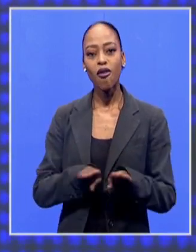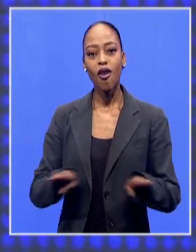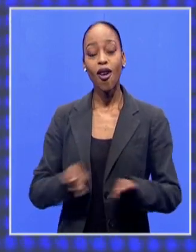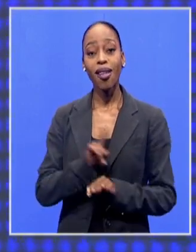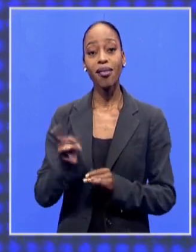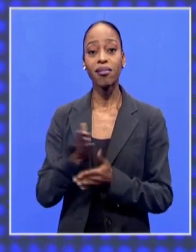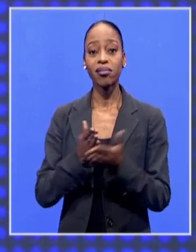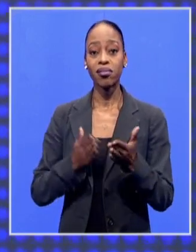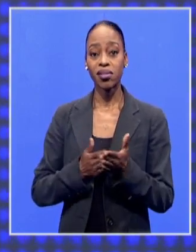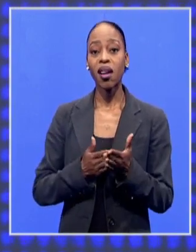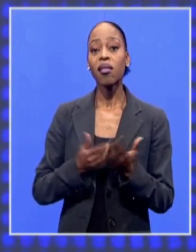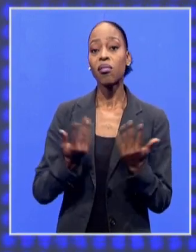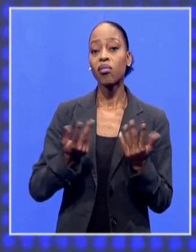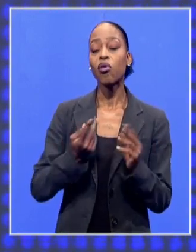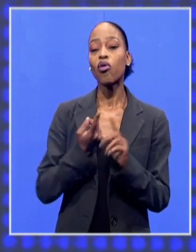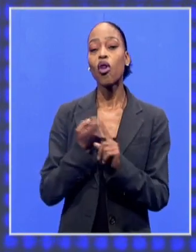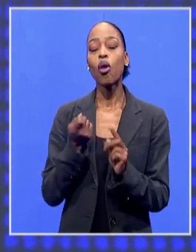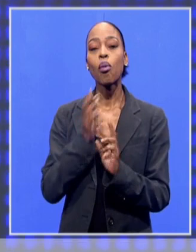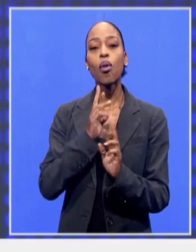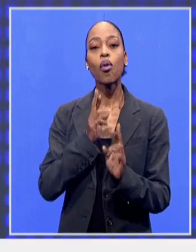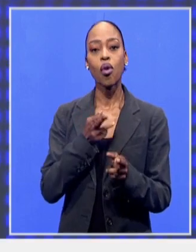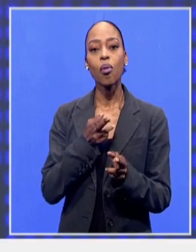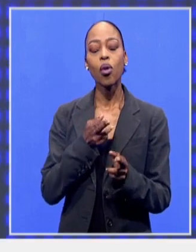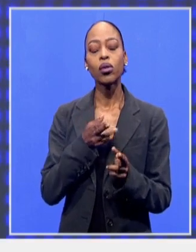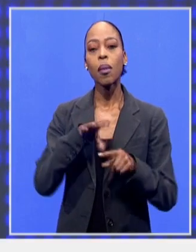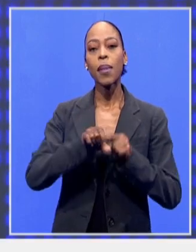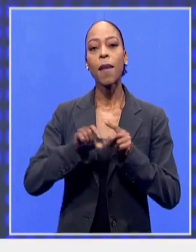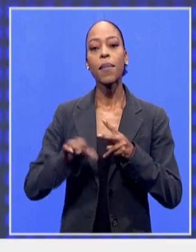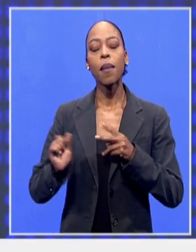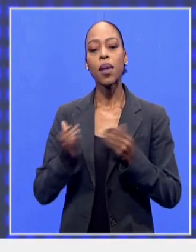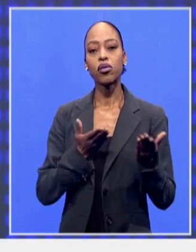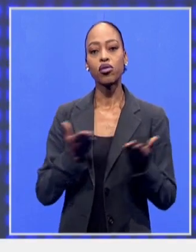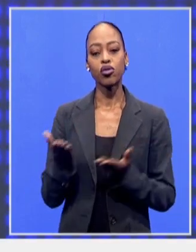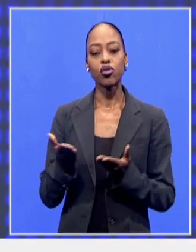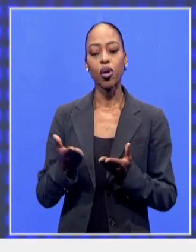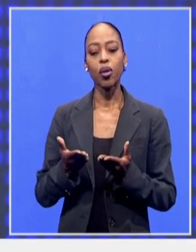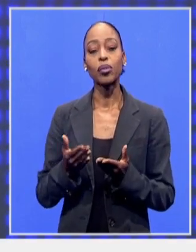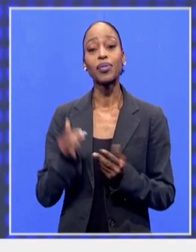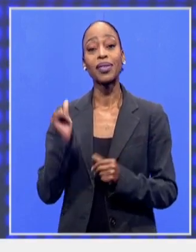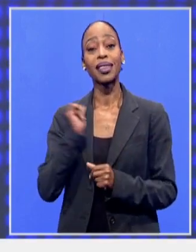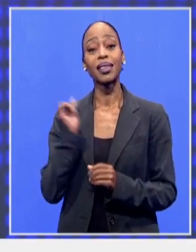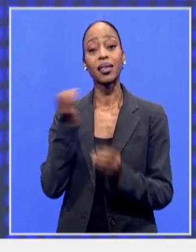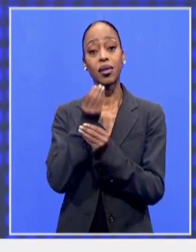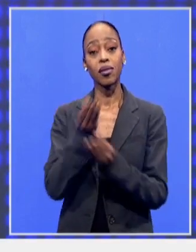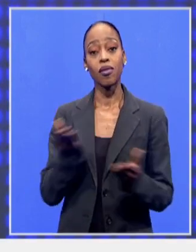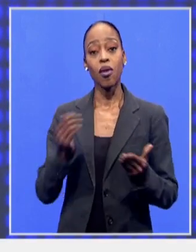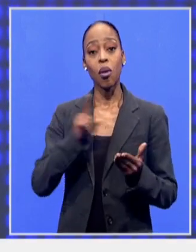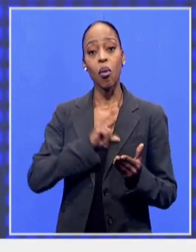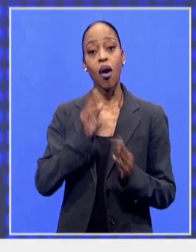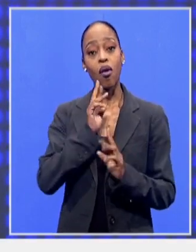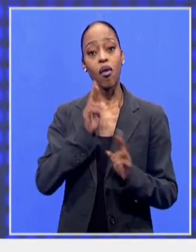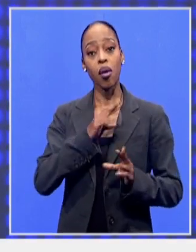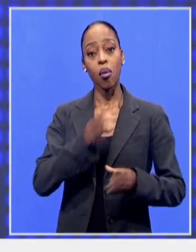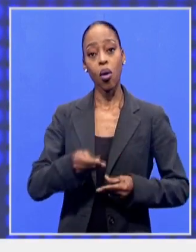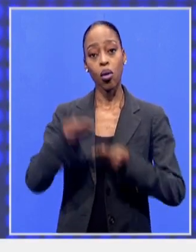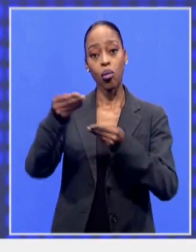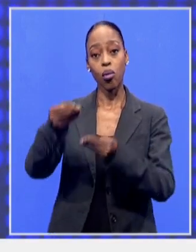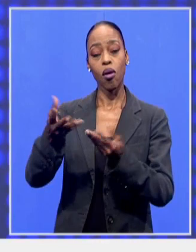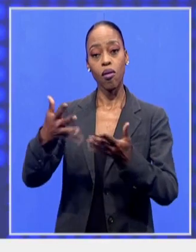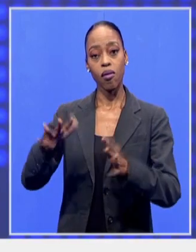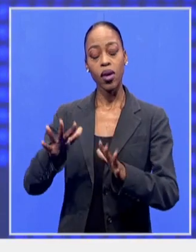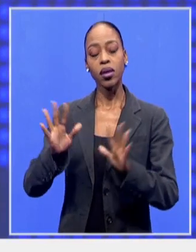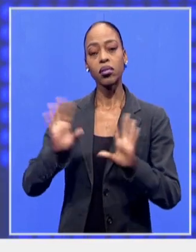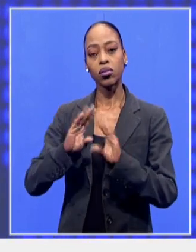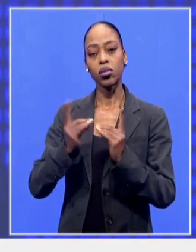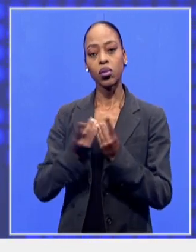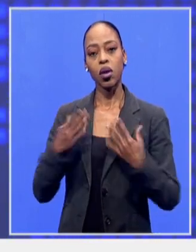the revelations by Health Ombud Professor Malekgapuru Makgoba made yesterday after handing over to the Health Minister a report